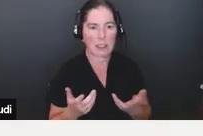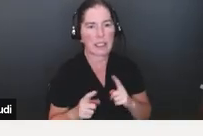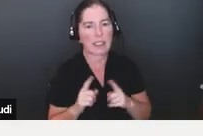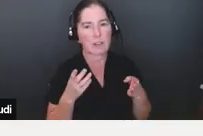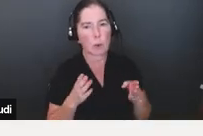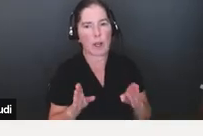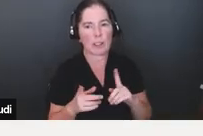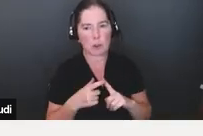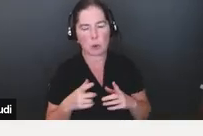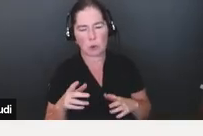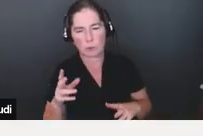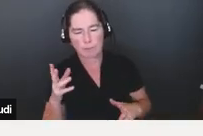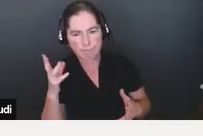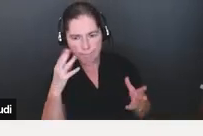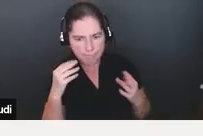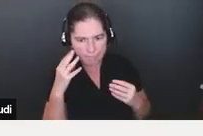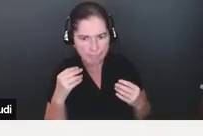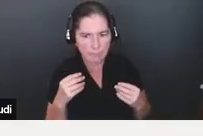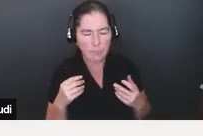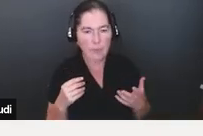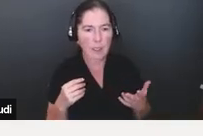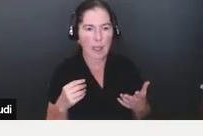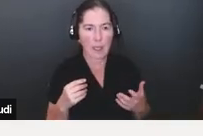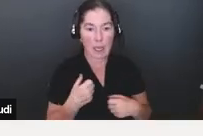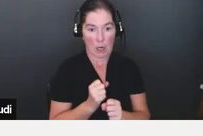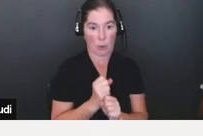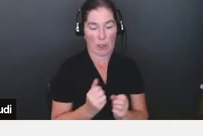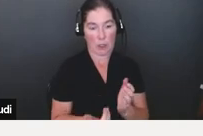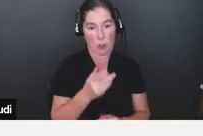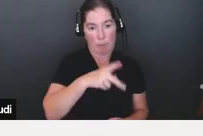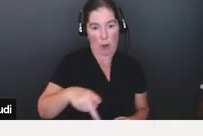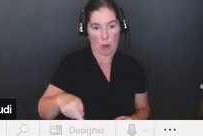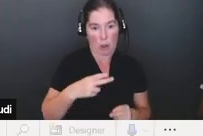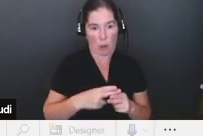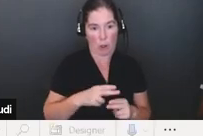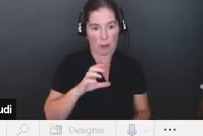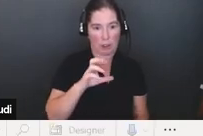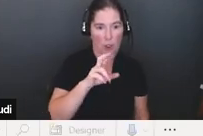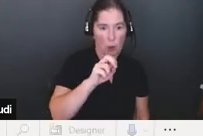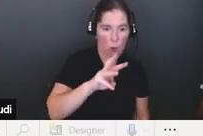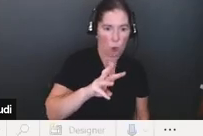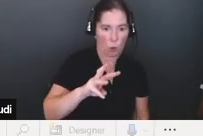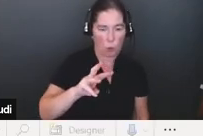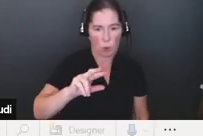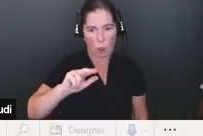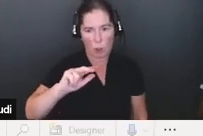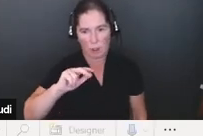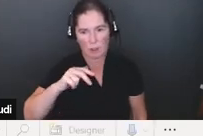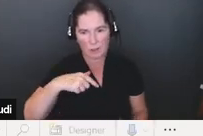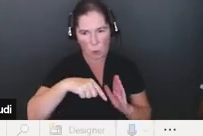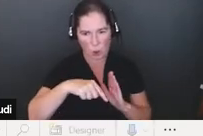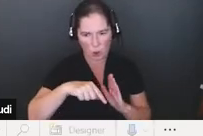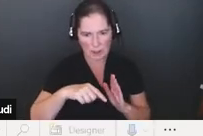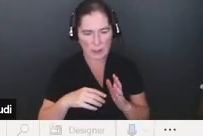around things. So I just opened or just created a new PowerPoint crew quarters. This time it made it in the same window I was in the